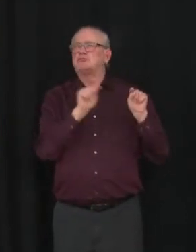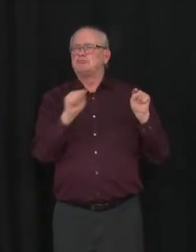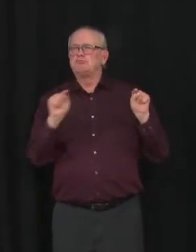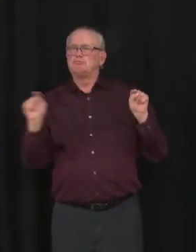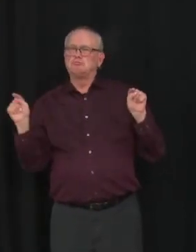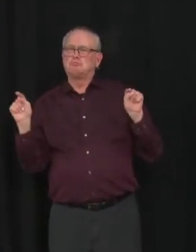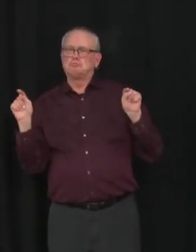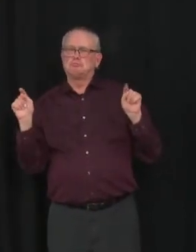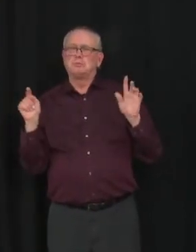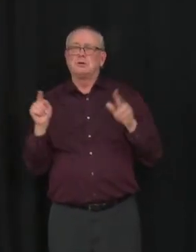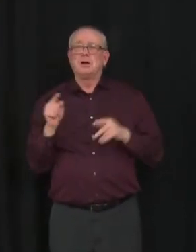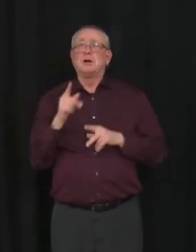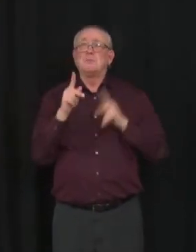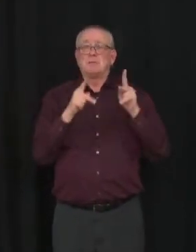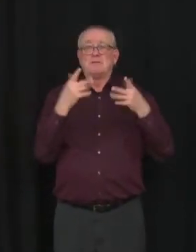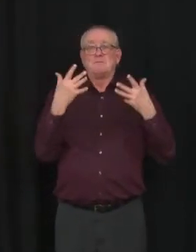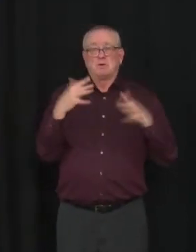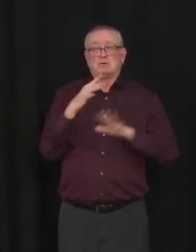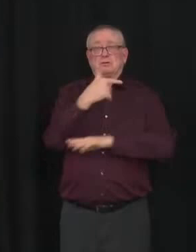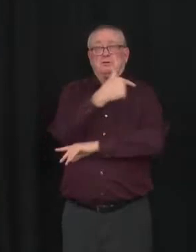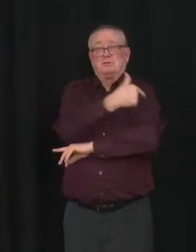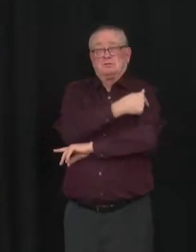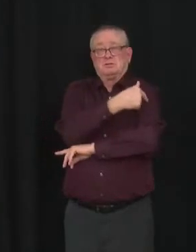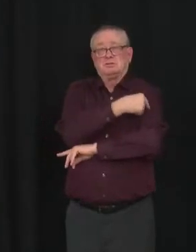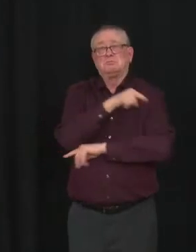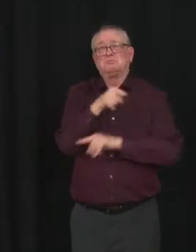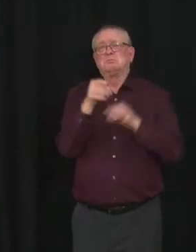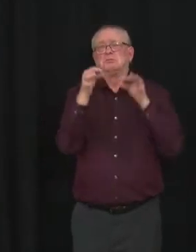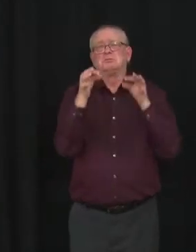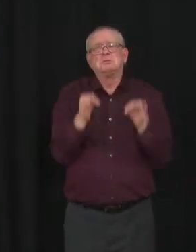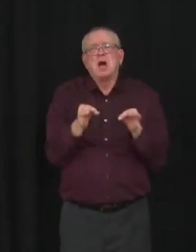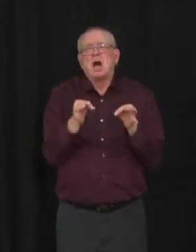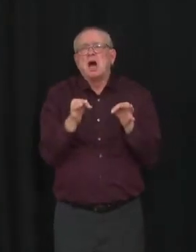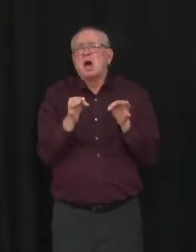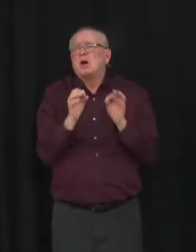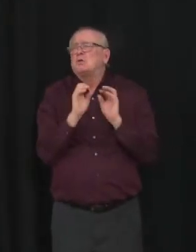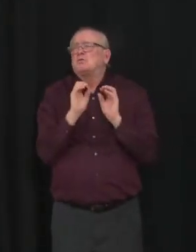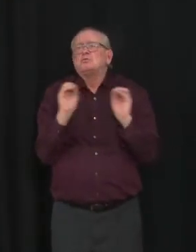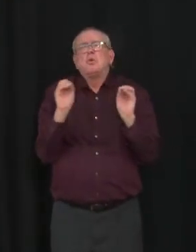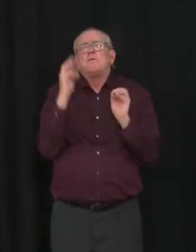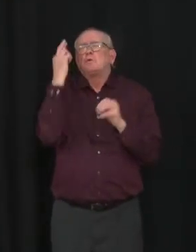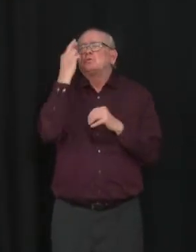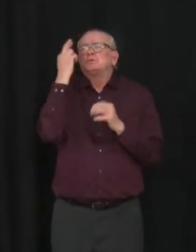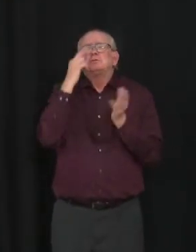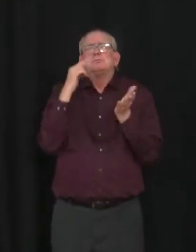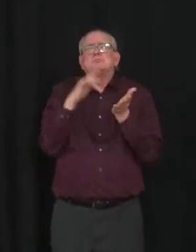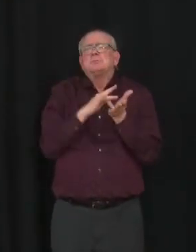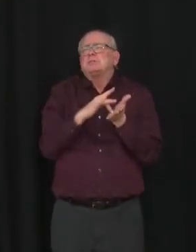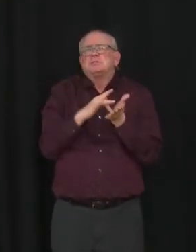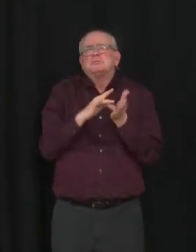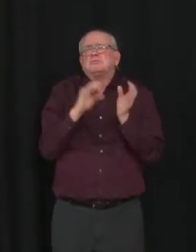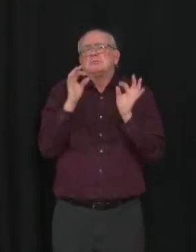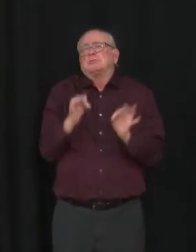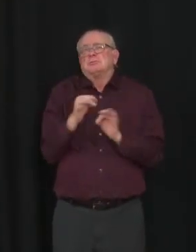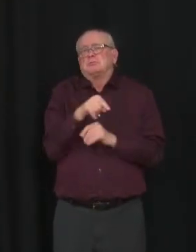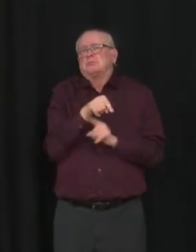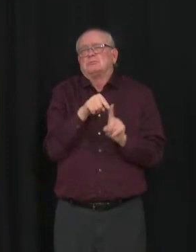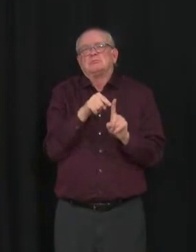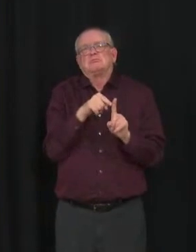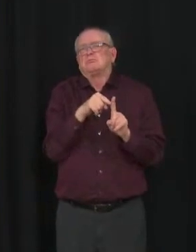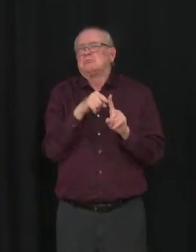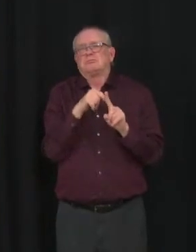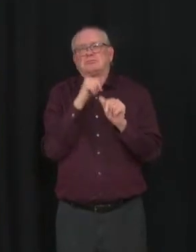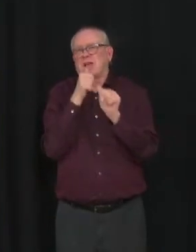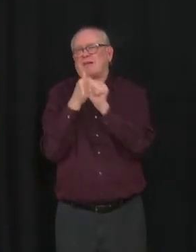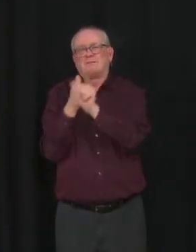as opposed to medical reasons were, by definition, the least likely to observe public health measures in any